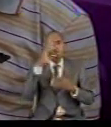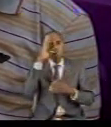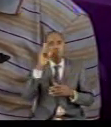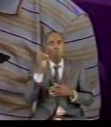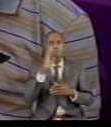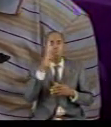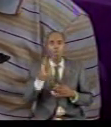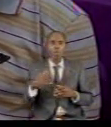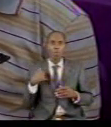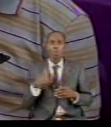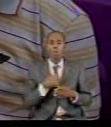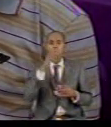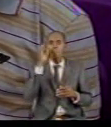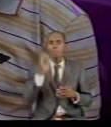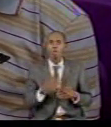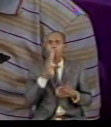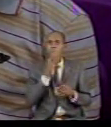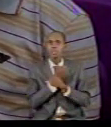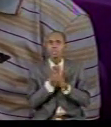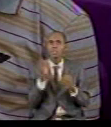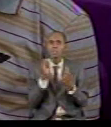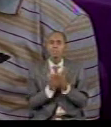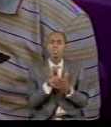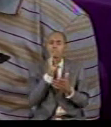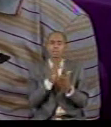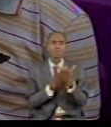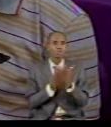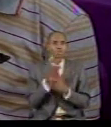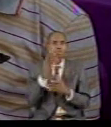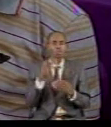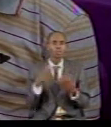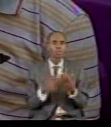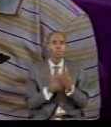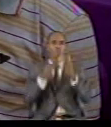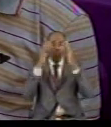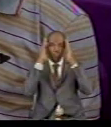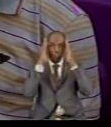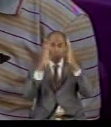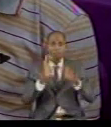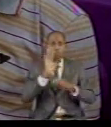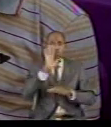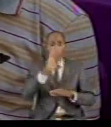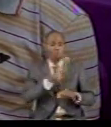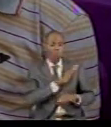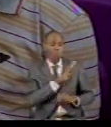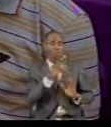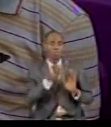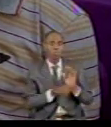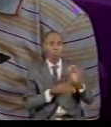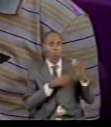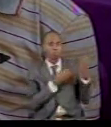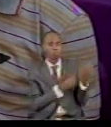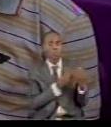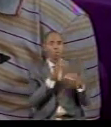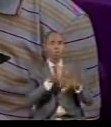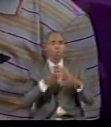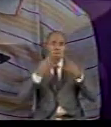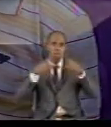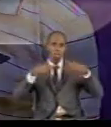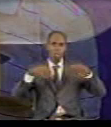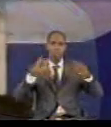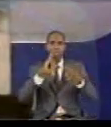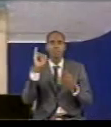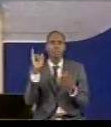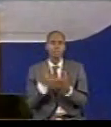must be saved. That the truth of the gospel, focus your boldness on declaring that.